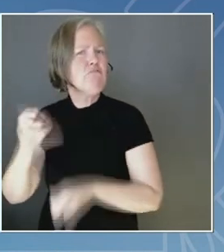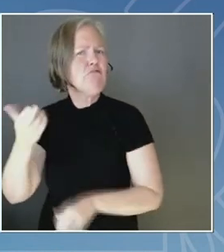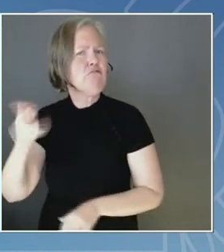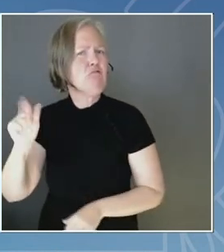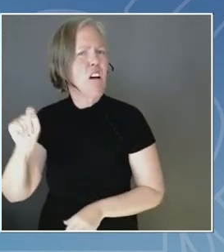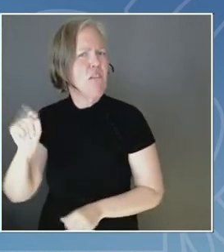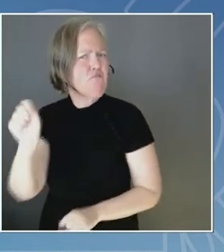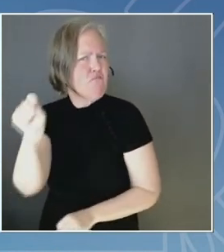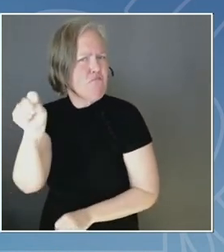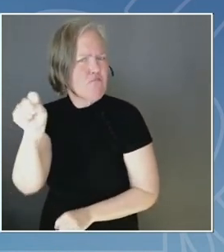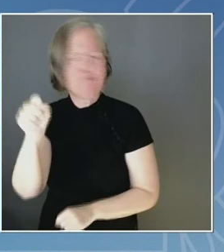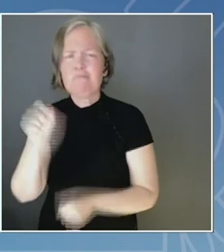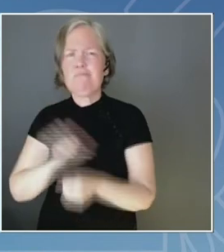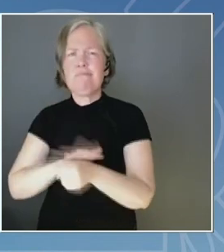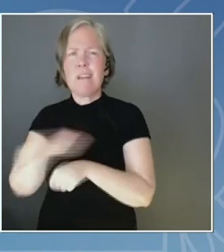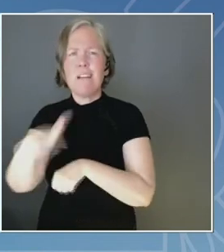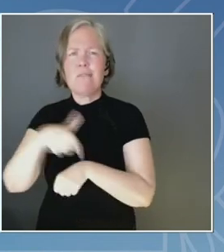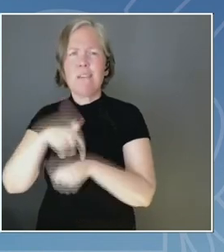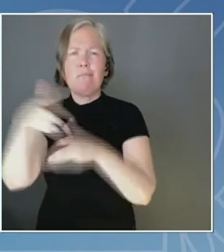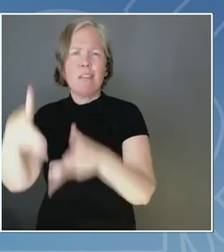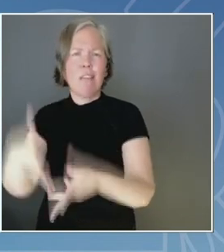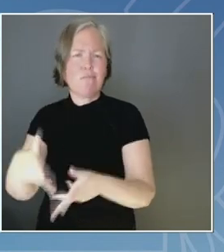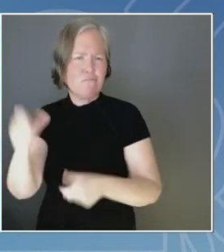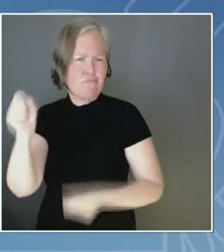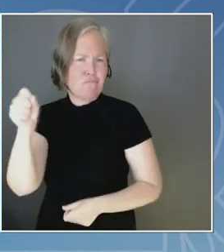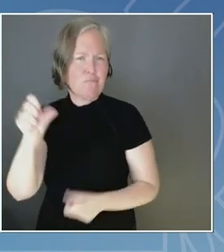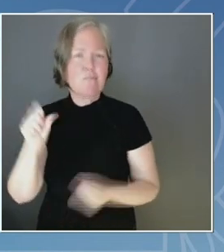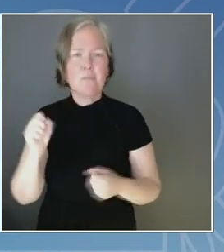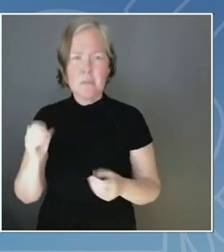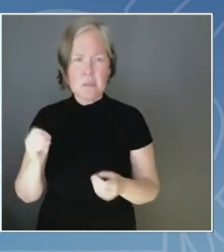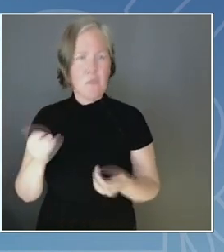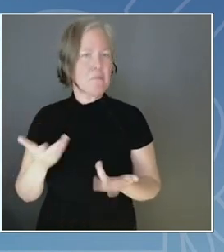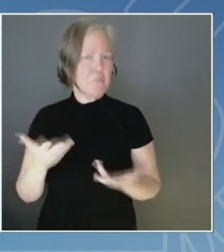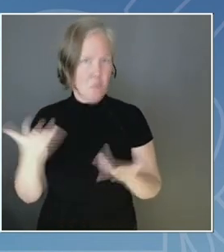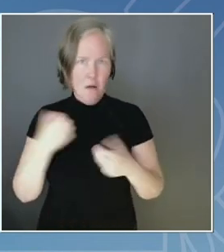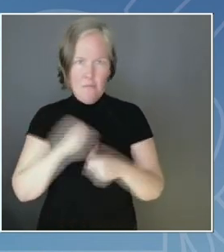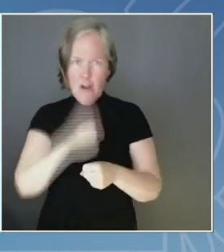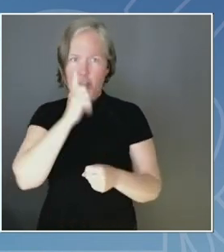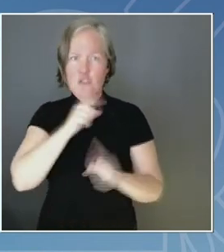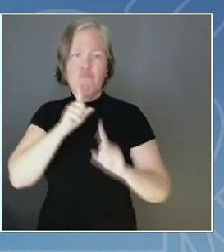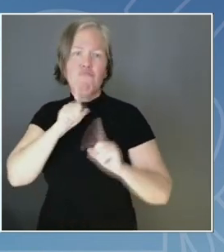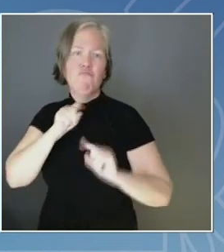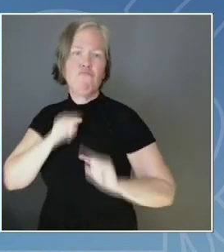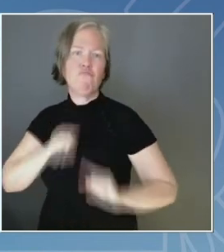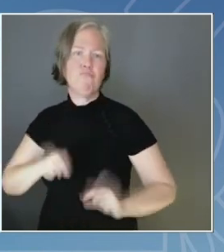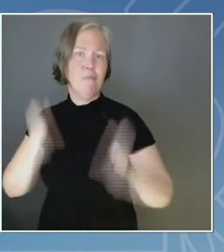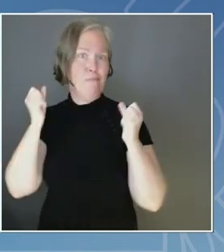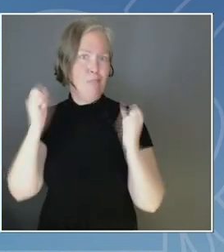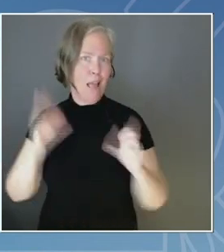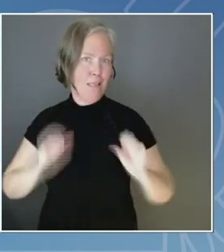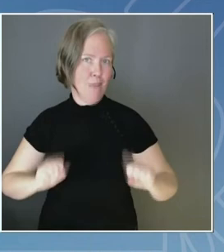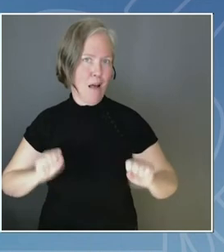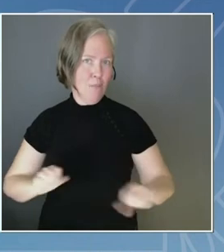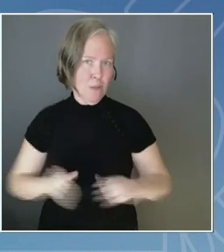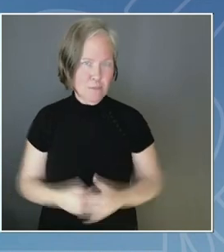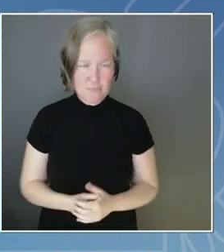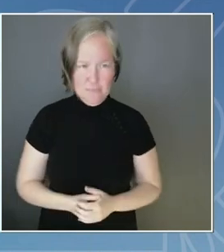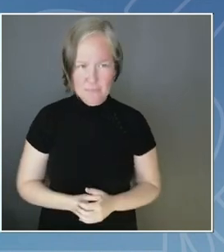a good amount of time left in the program, so we want to ensure that we get to as many questions as possible and